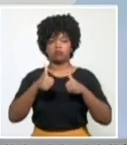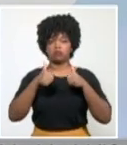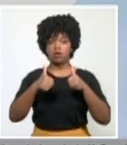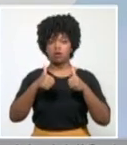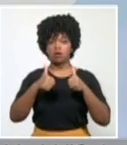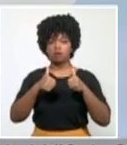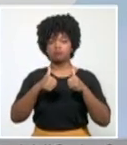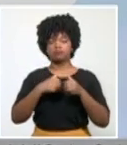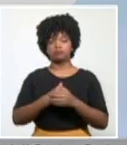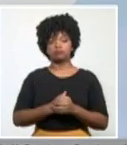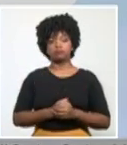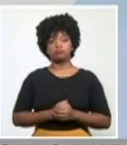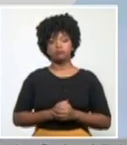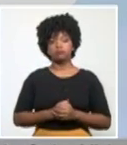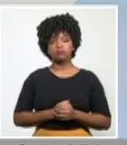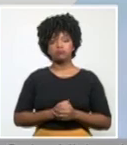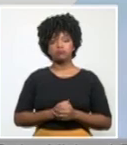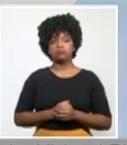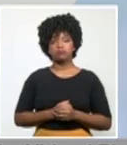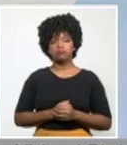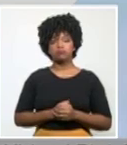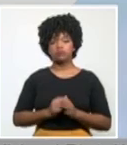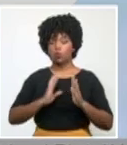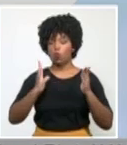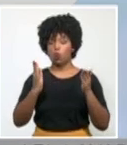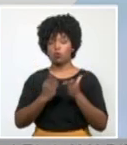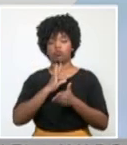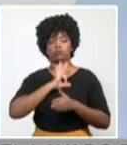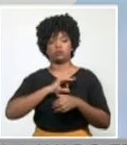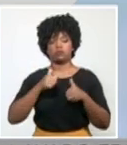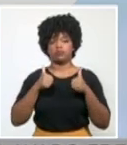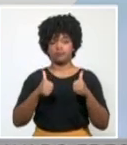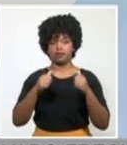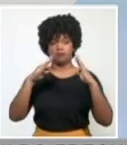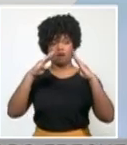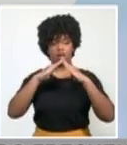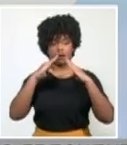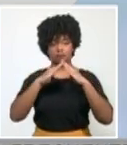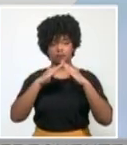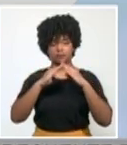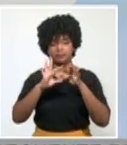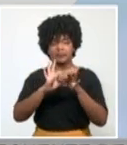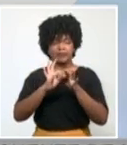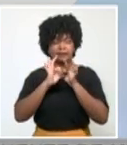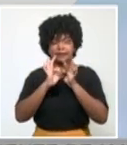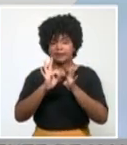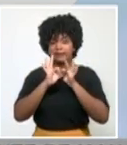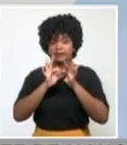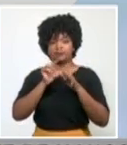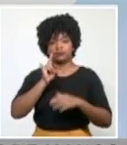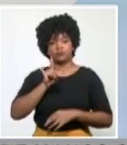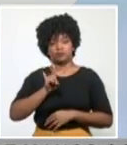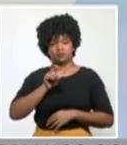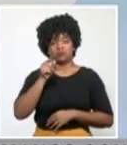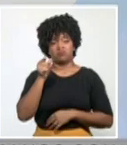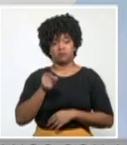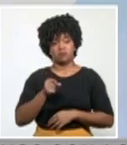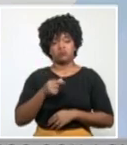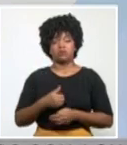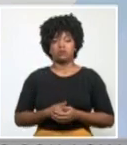We are reporting 9 patients in critical condition and 7 are in serious condition, 2